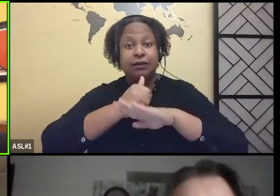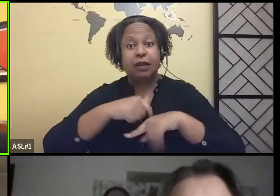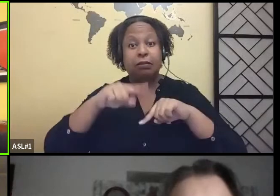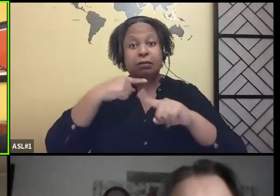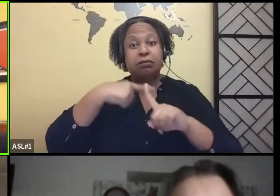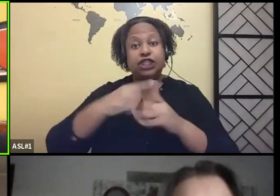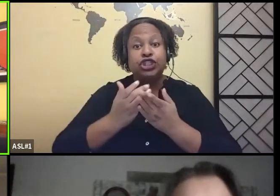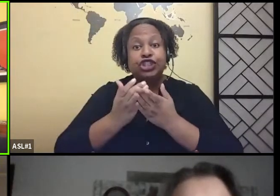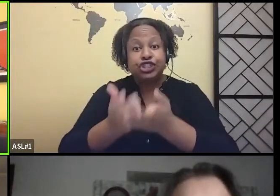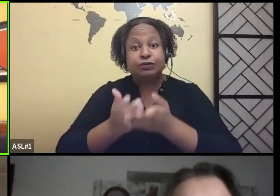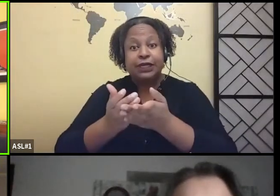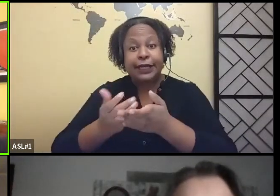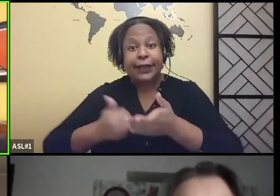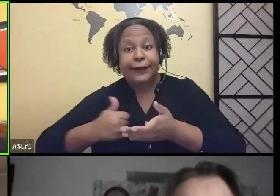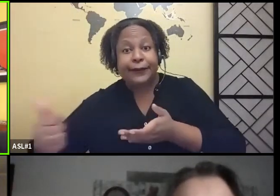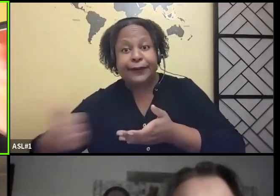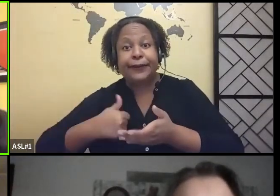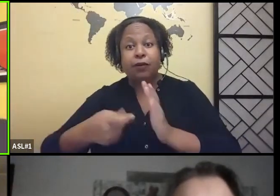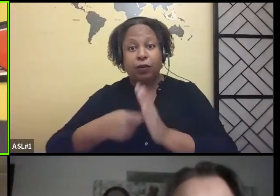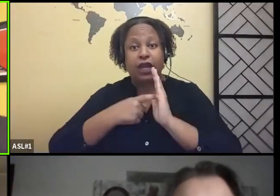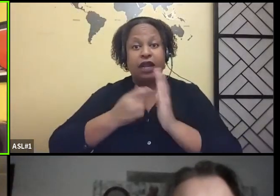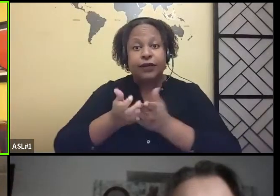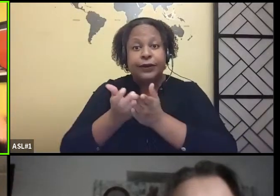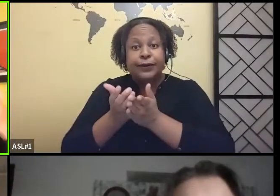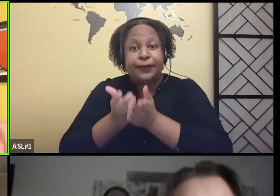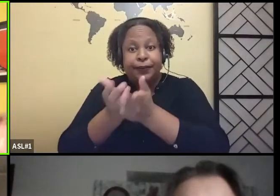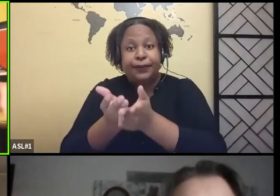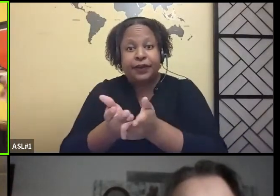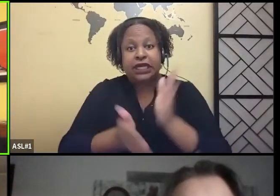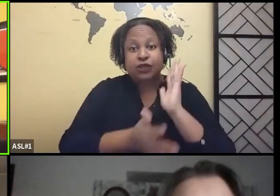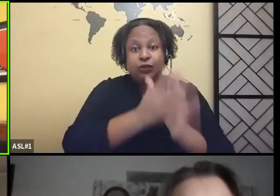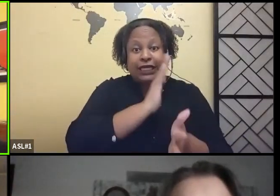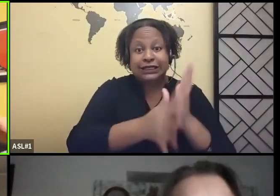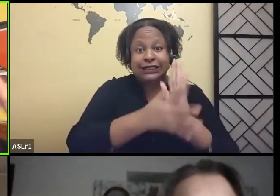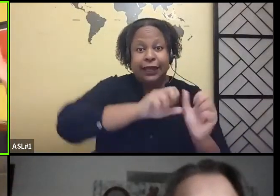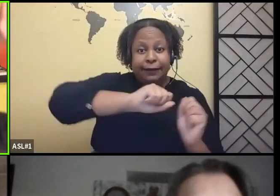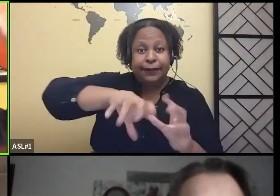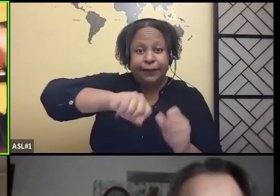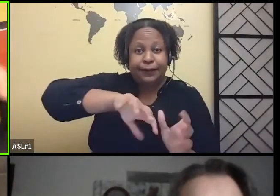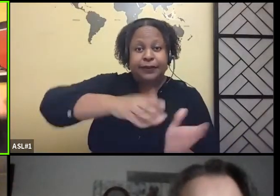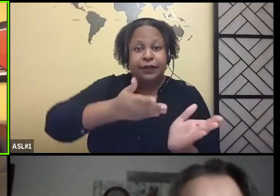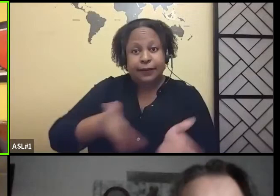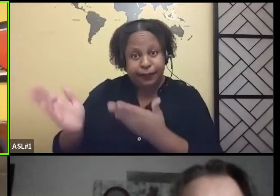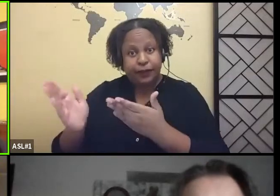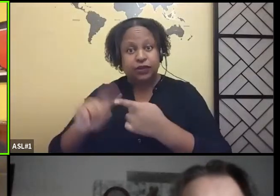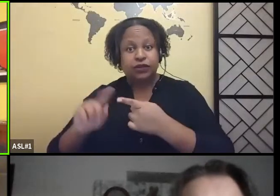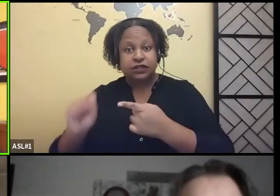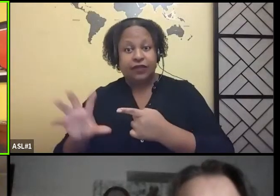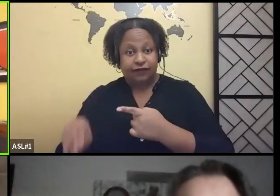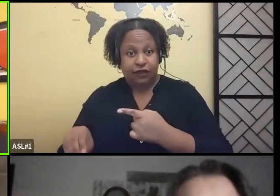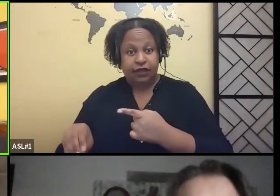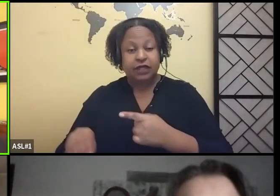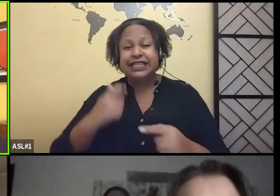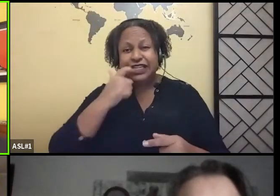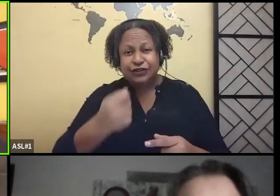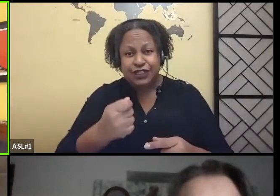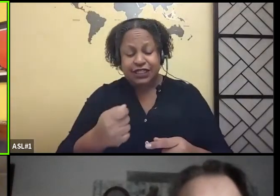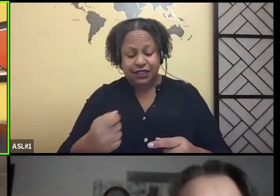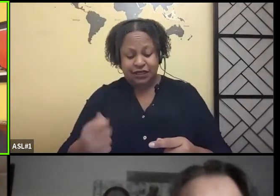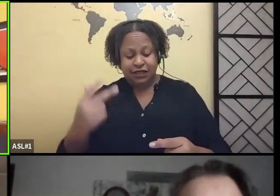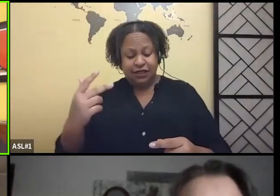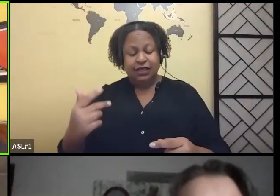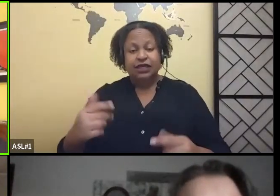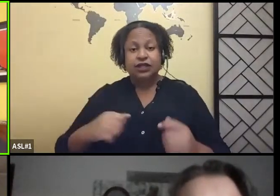shipping, is necessary. So the very kind of infrastructure that is burying us under